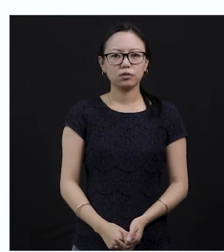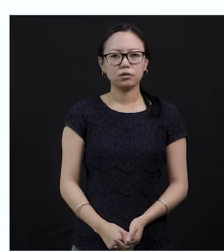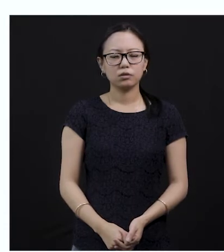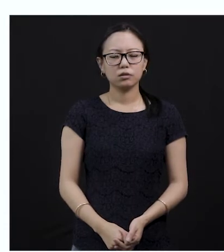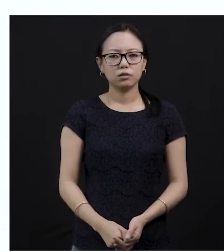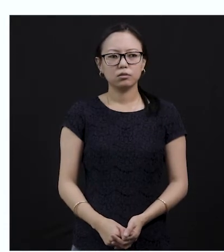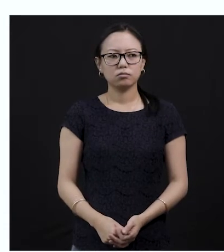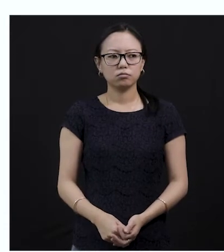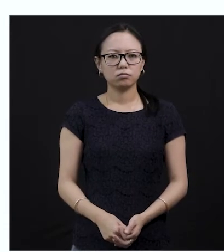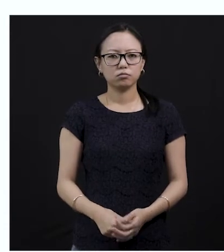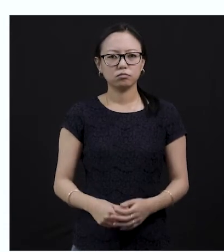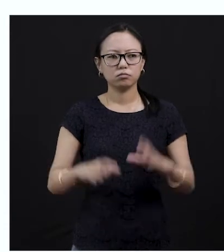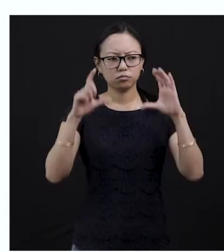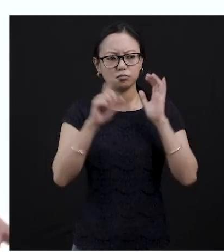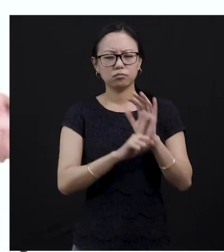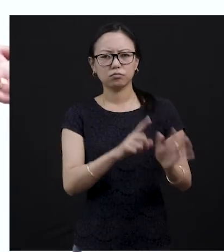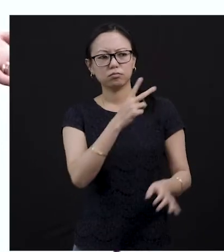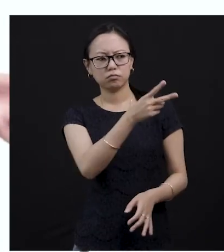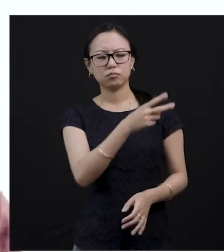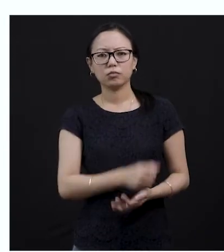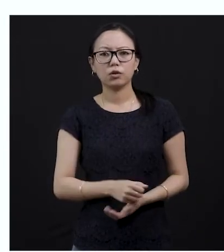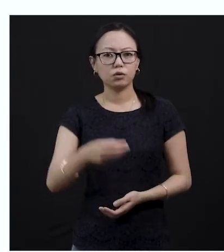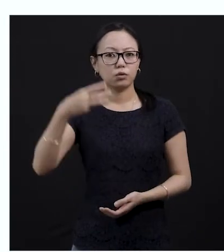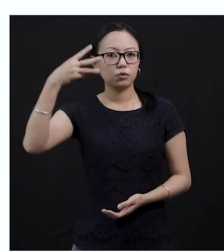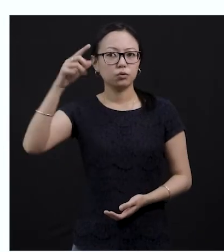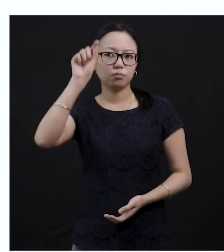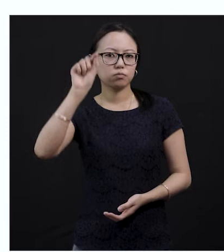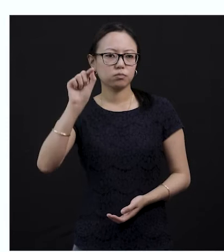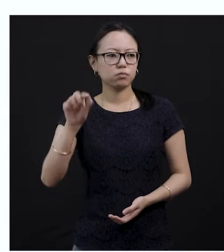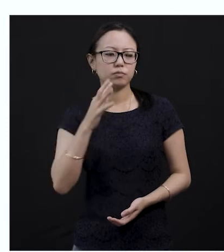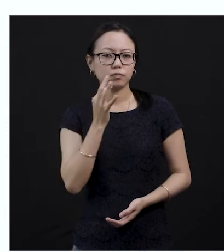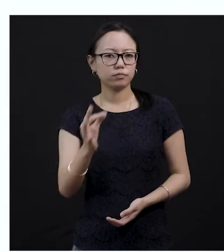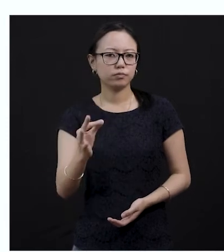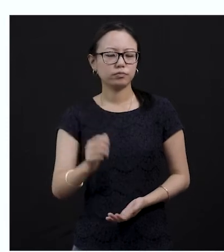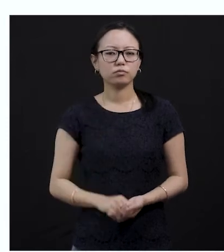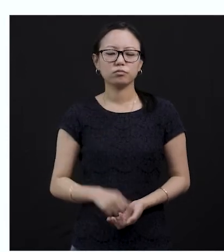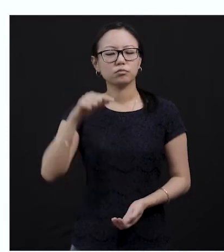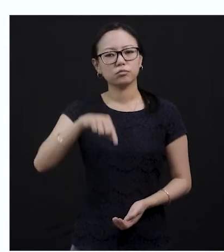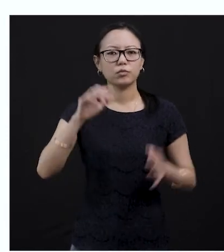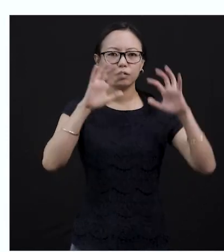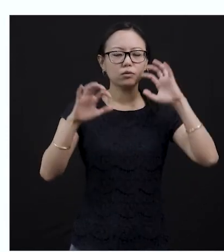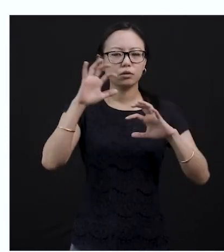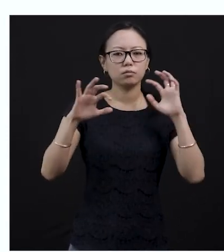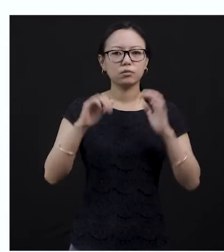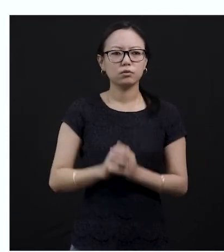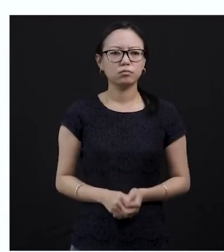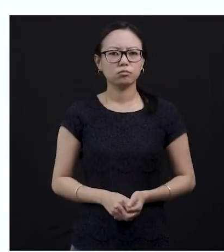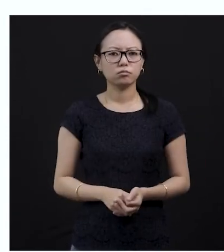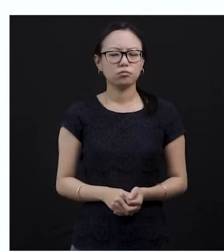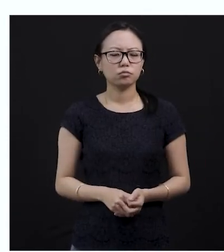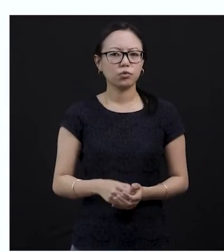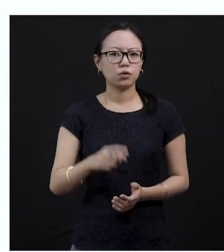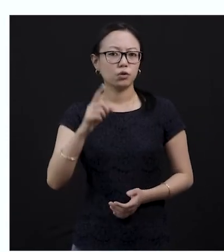are the trees. Most of the trees found in mountains are like this. What about animals, students? What about animals? Can you tell